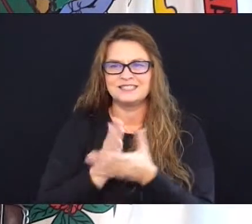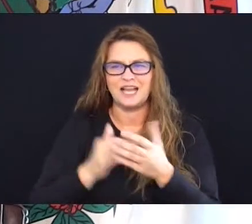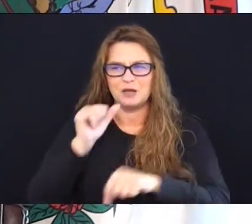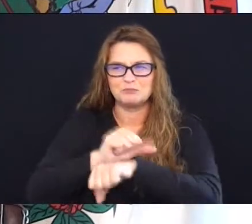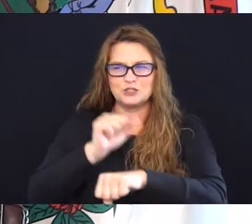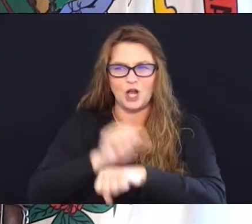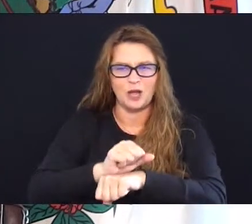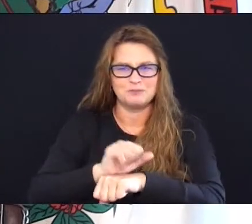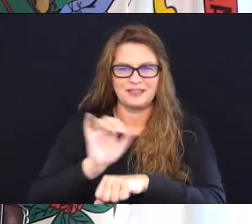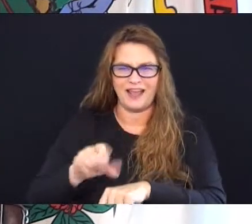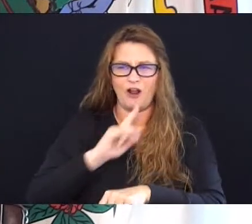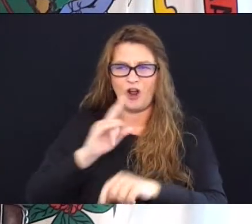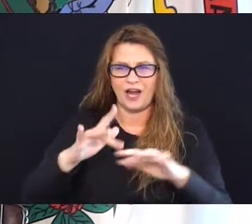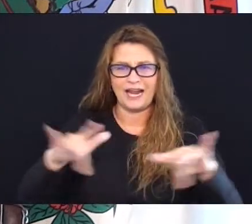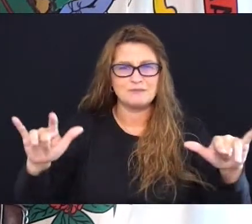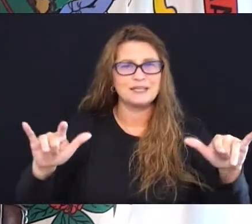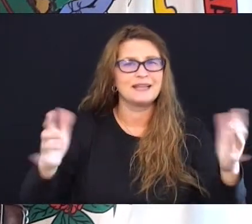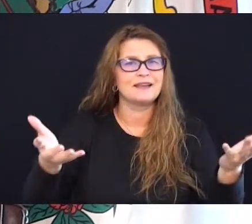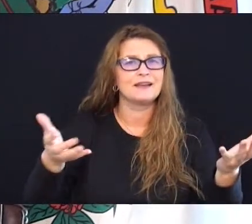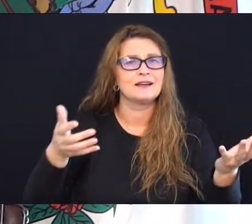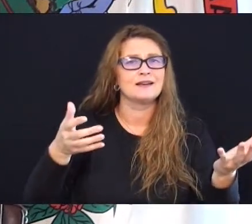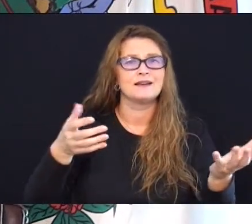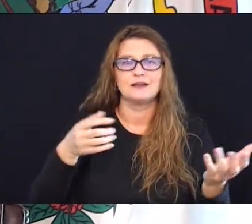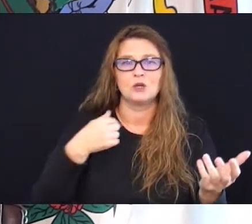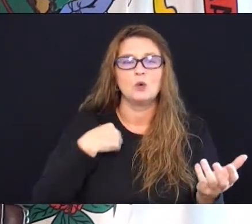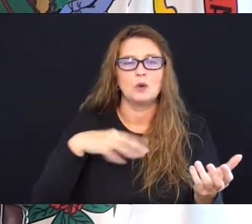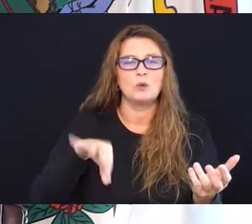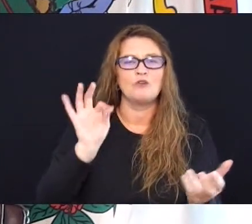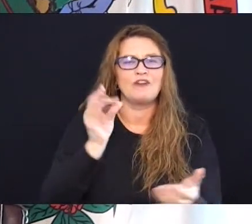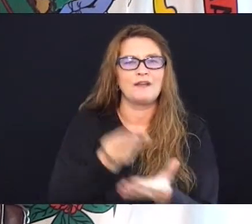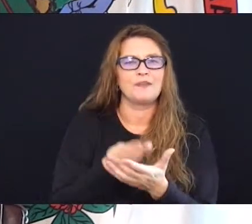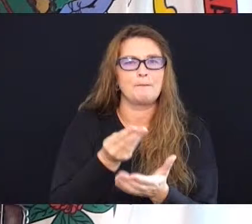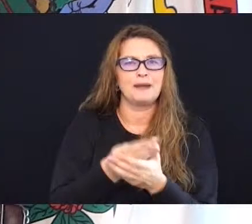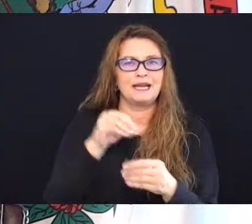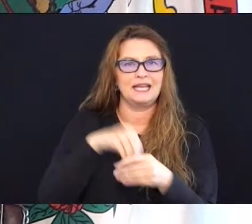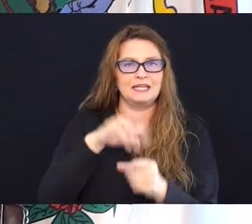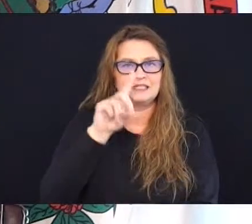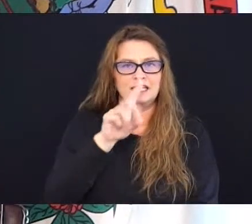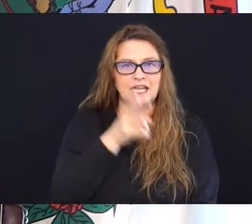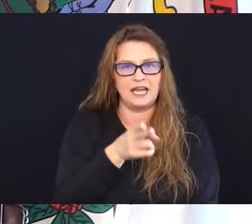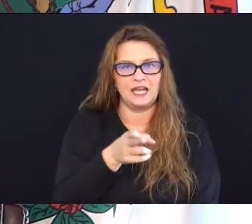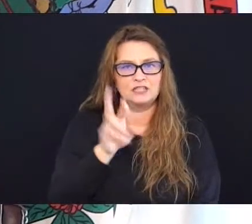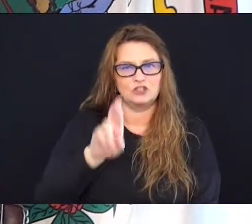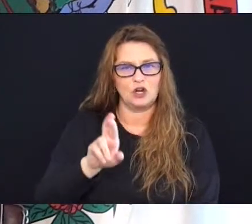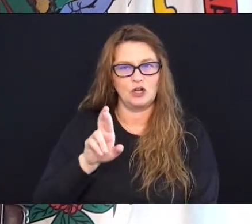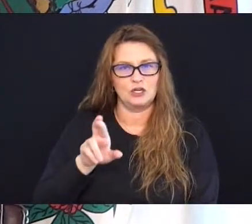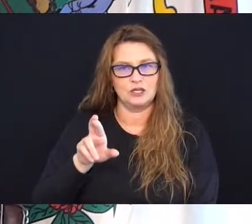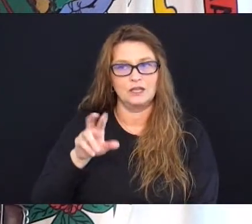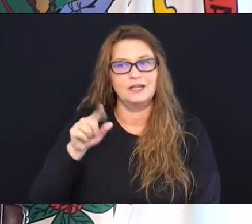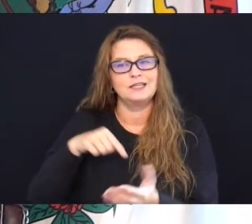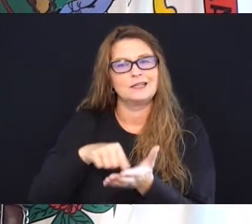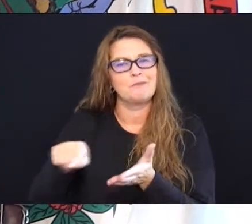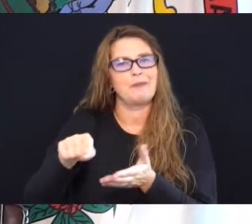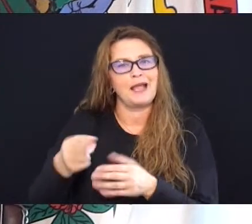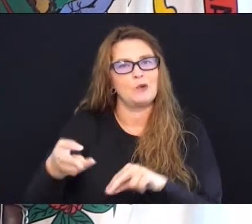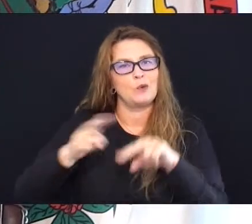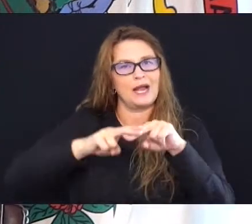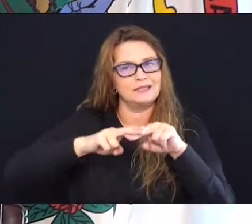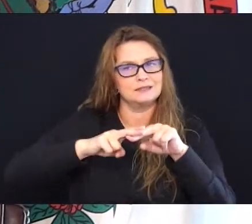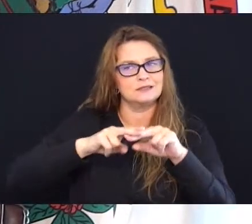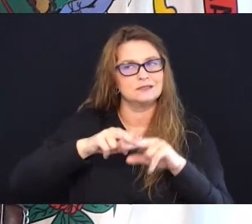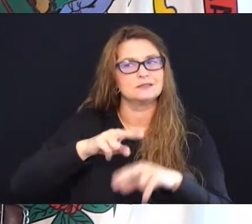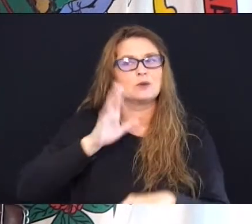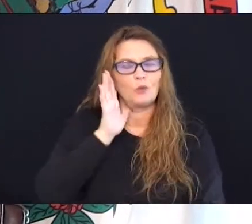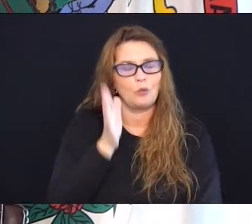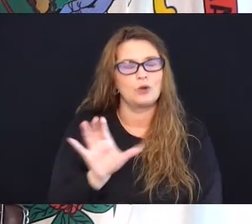are vacant. We will find the monies within DHHR to fund those pay raises. We need to do